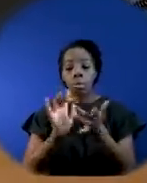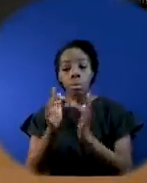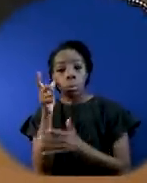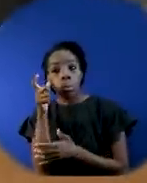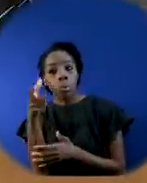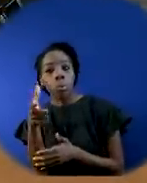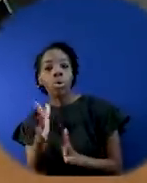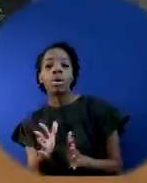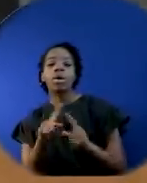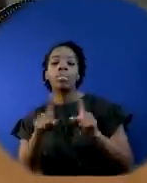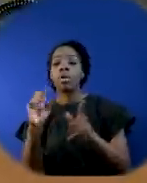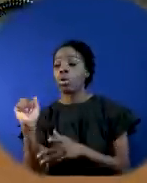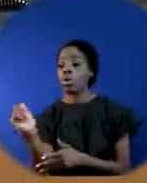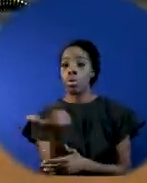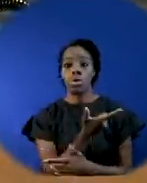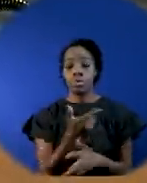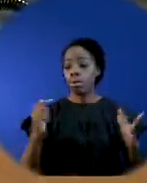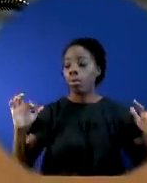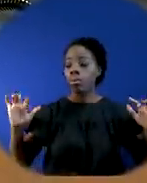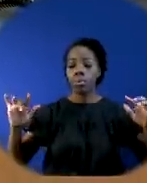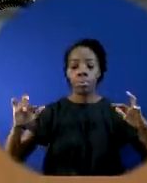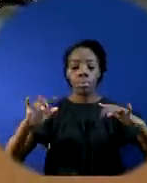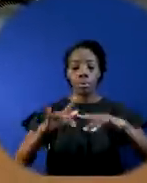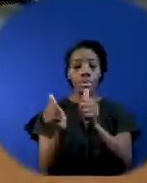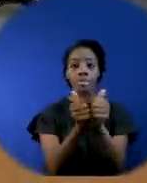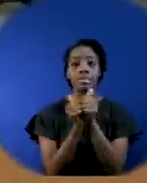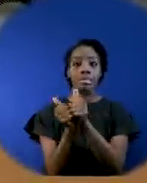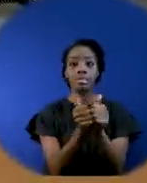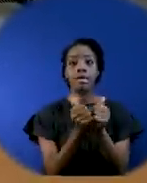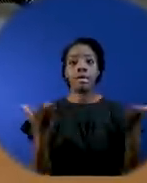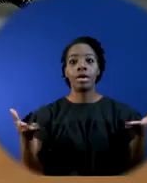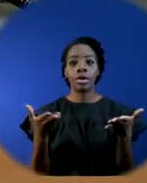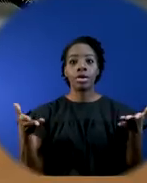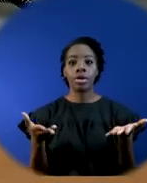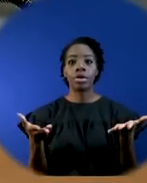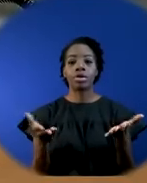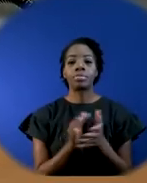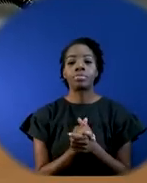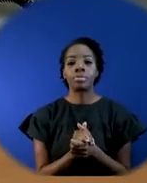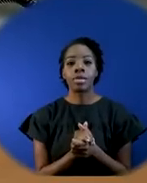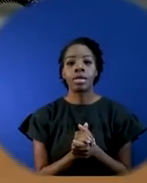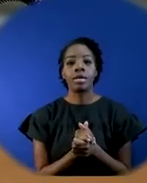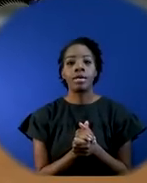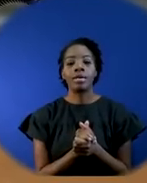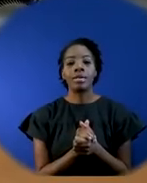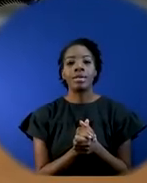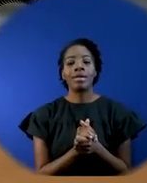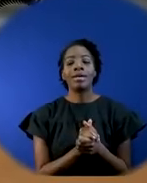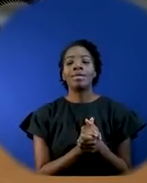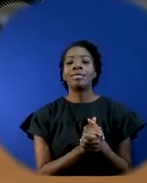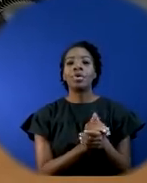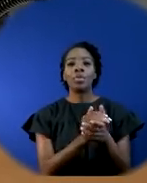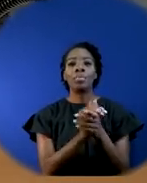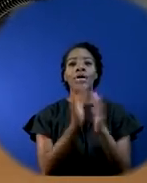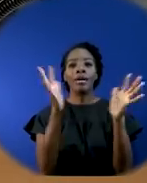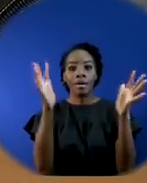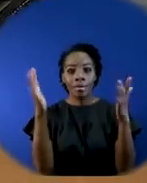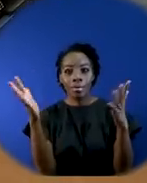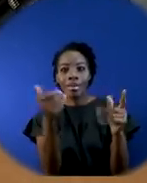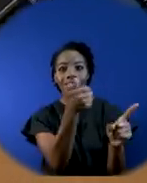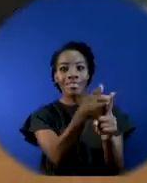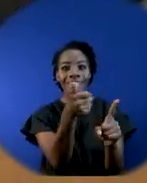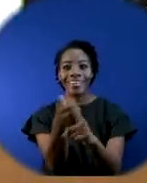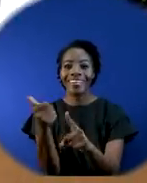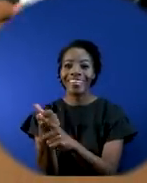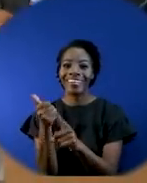has made your way to the cathedral to worship our great God on this Lord's Day. So why don't you give yourselves a hand as we give thanks to